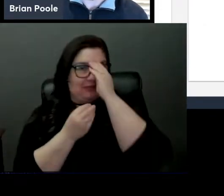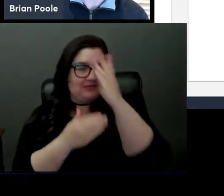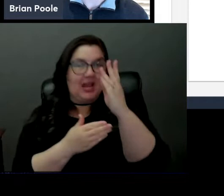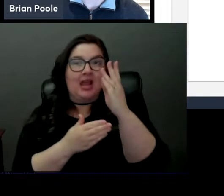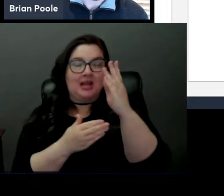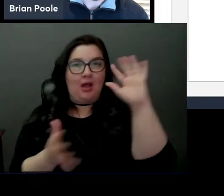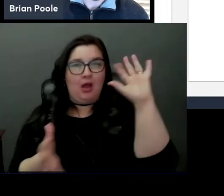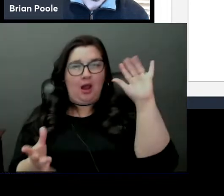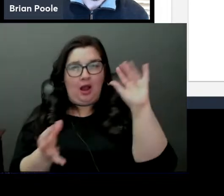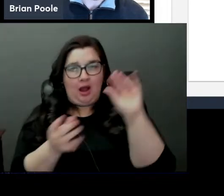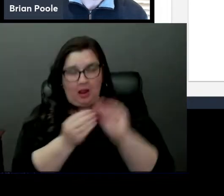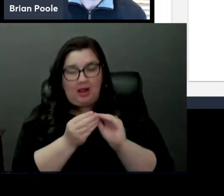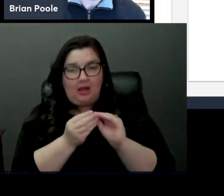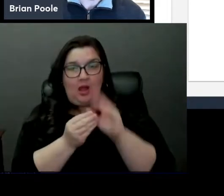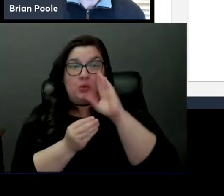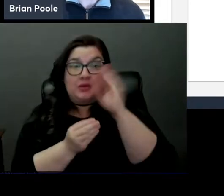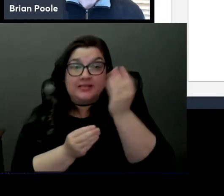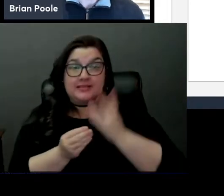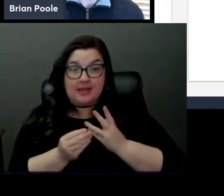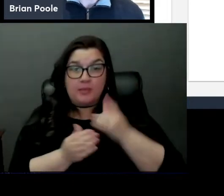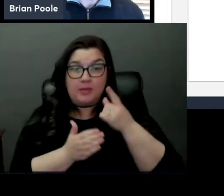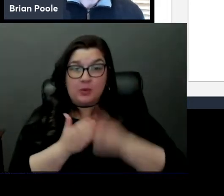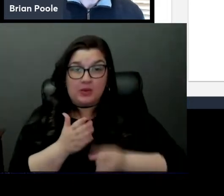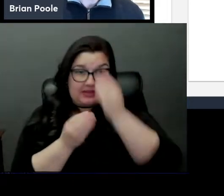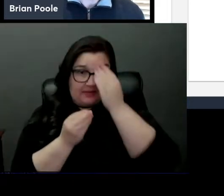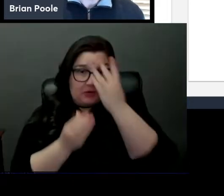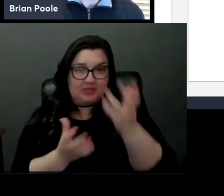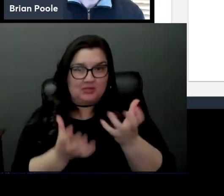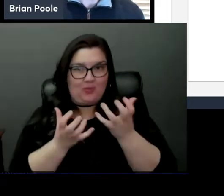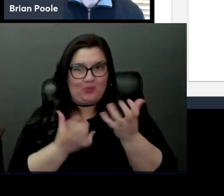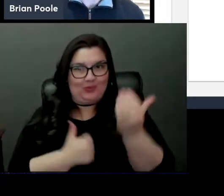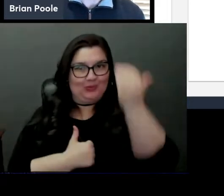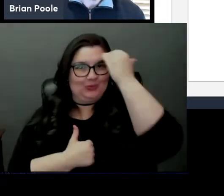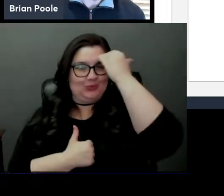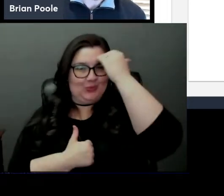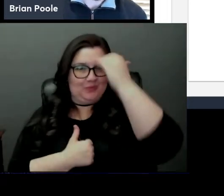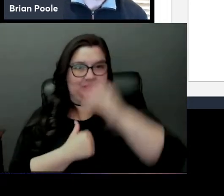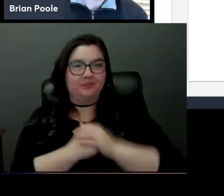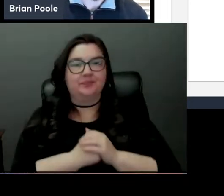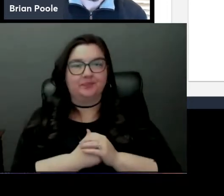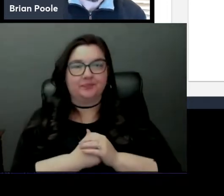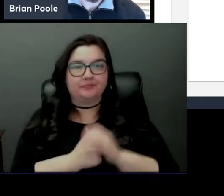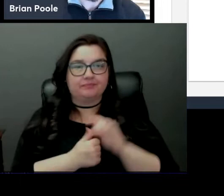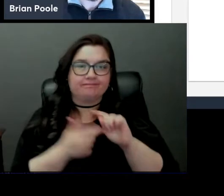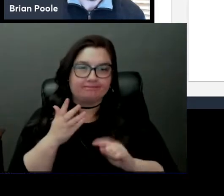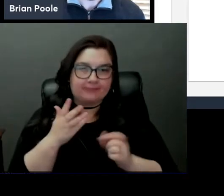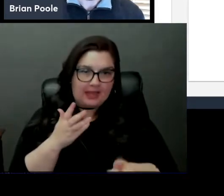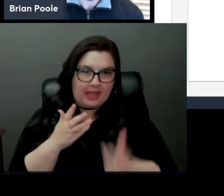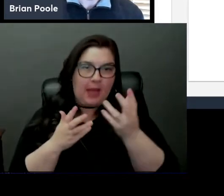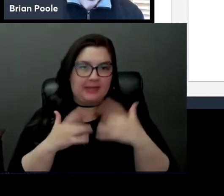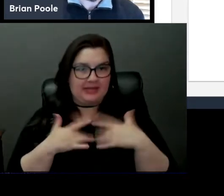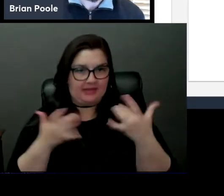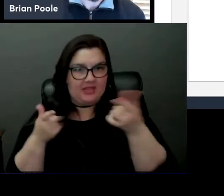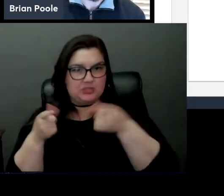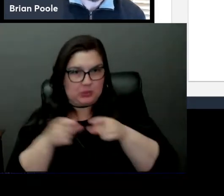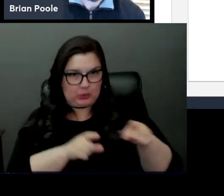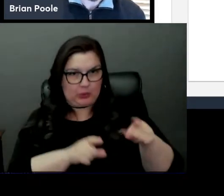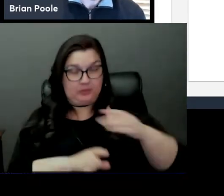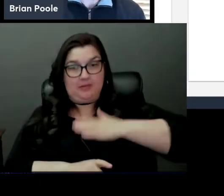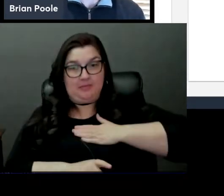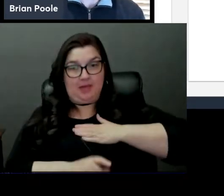the selected information that I wanted to know. There's this many events occurred in your CloudTrail in which